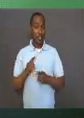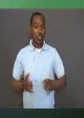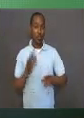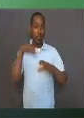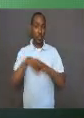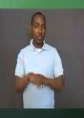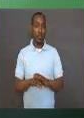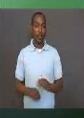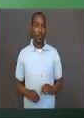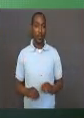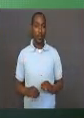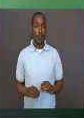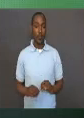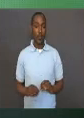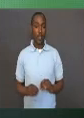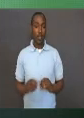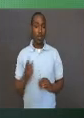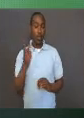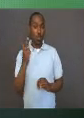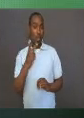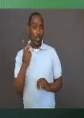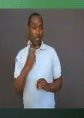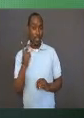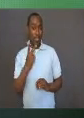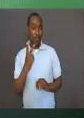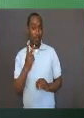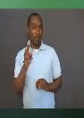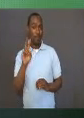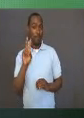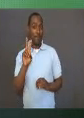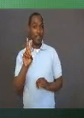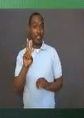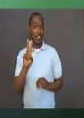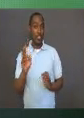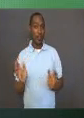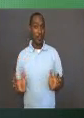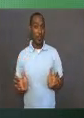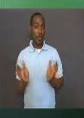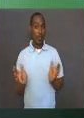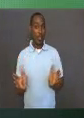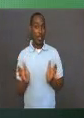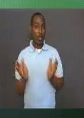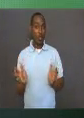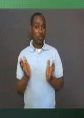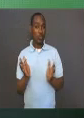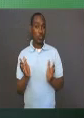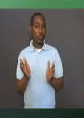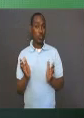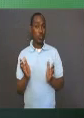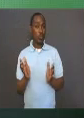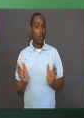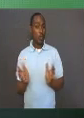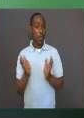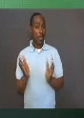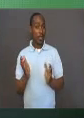system. Both types of vaccines stimulate your body to recognize